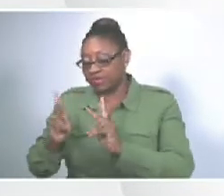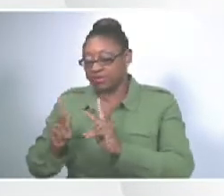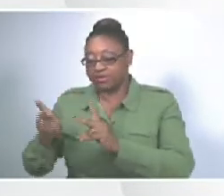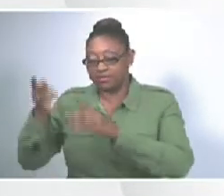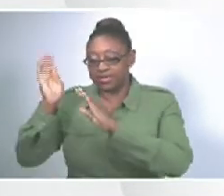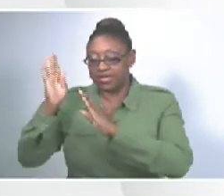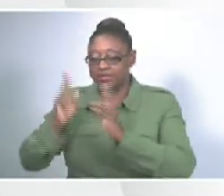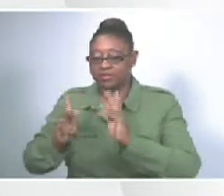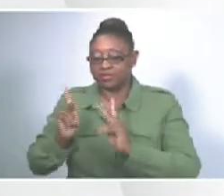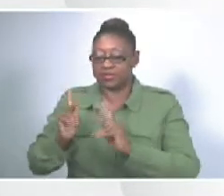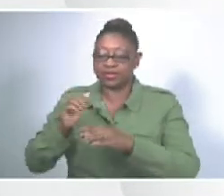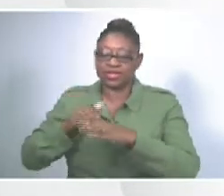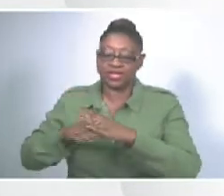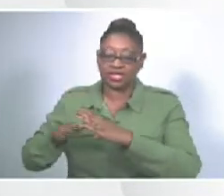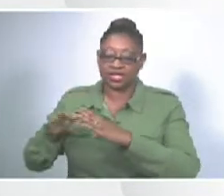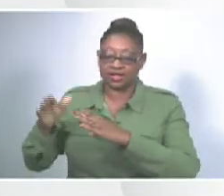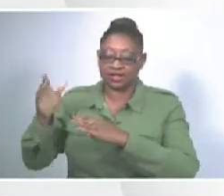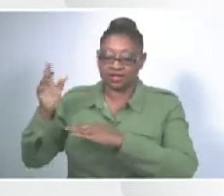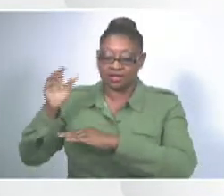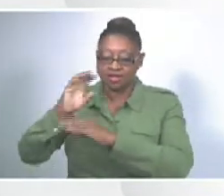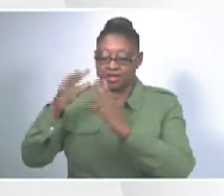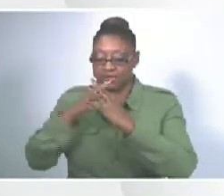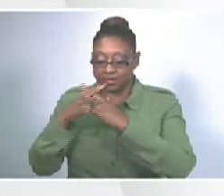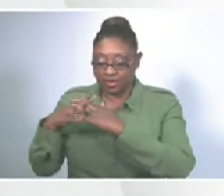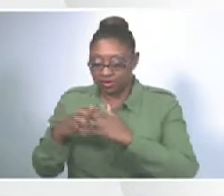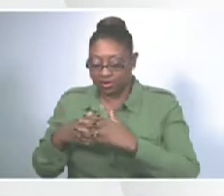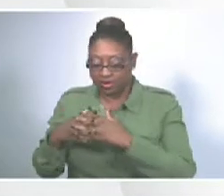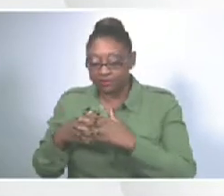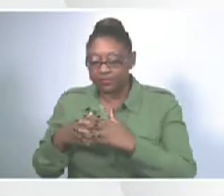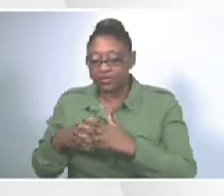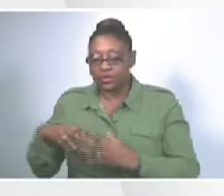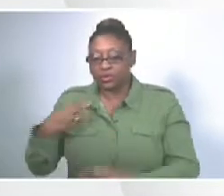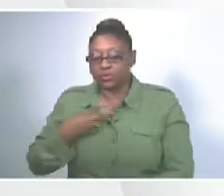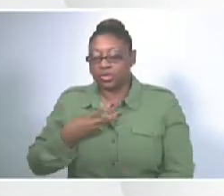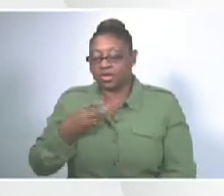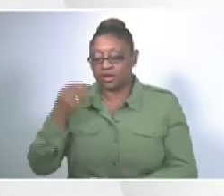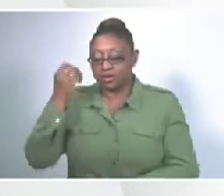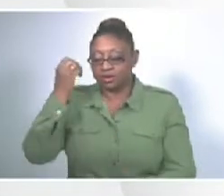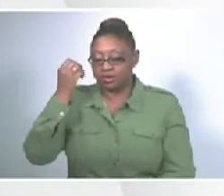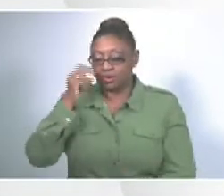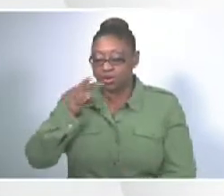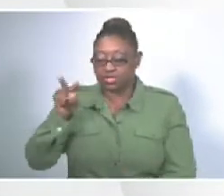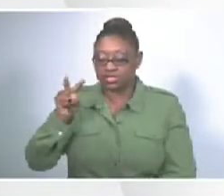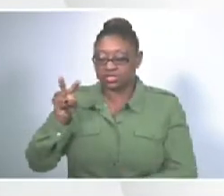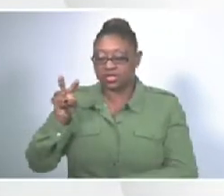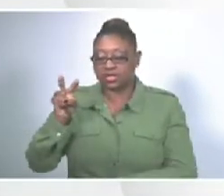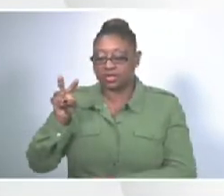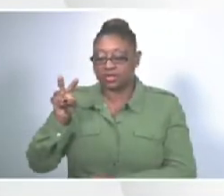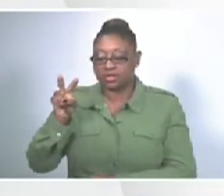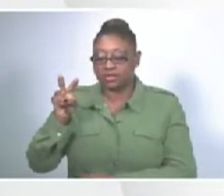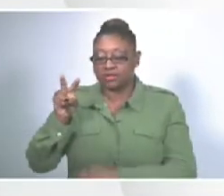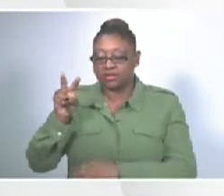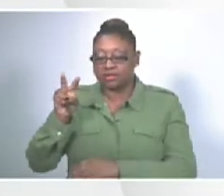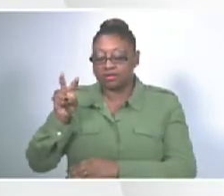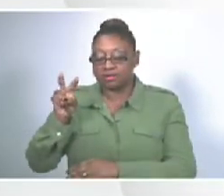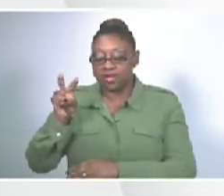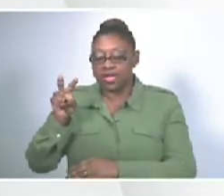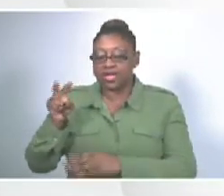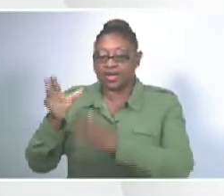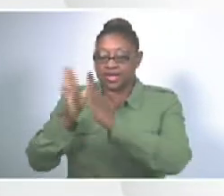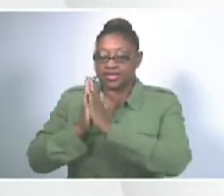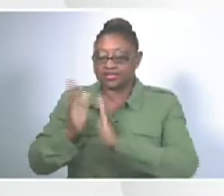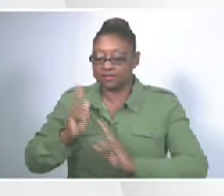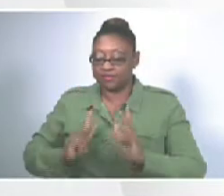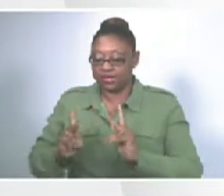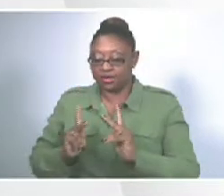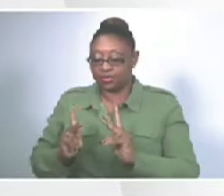not readily operable in the Bahamas. We're looking at highly technical fields where people will come in and